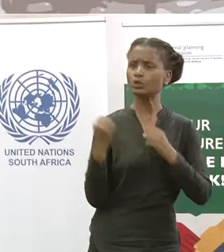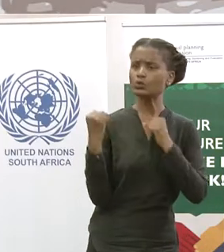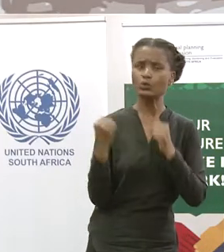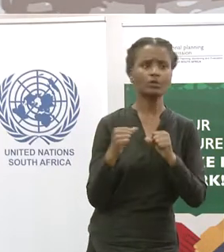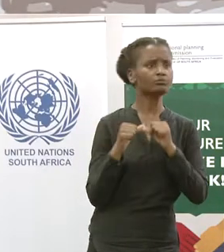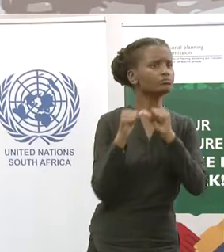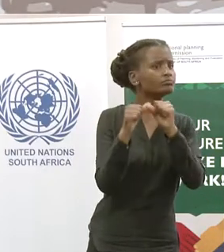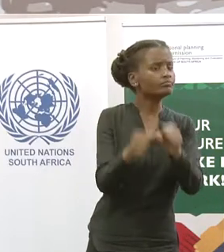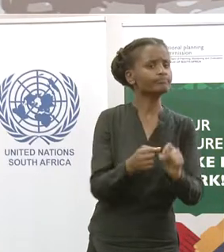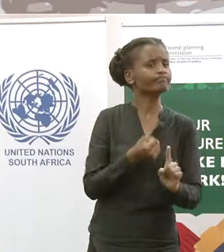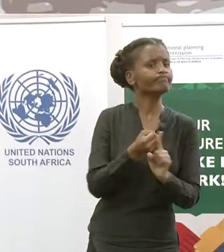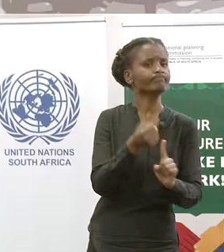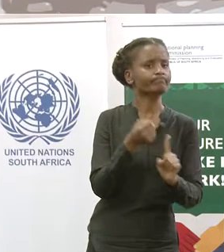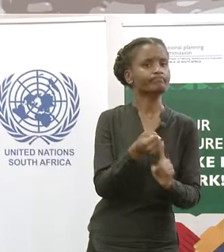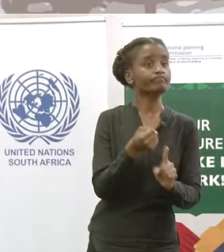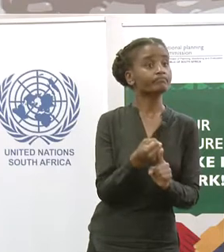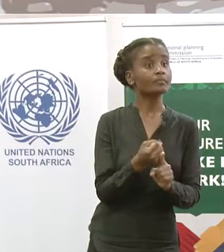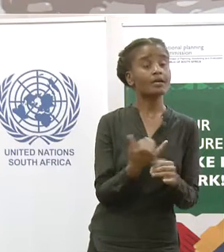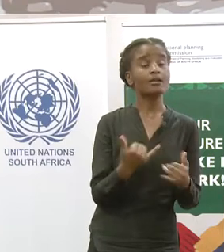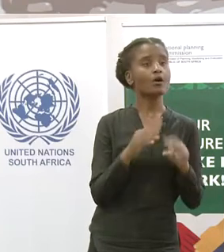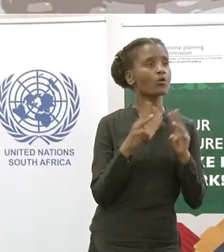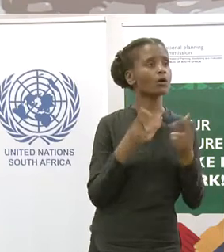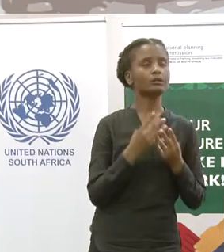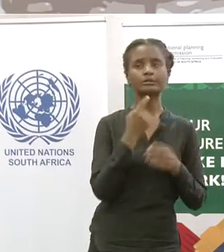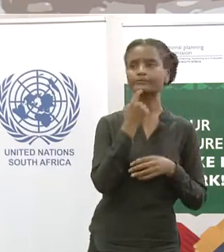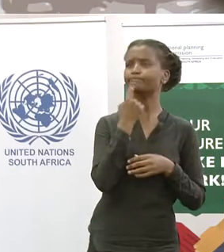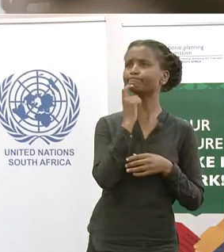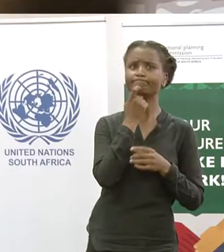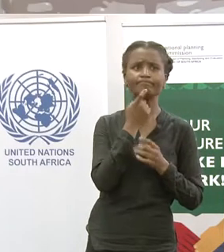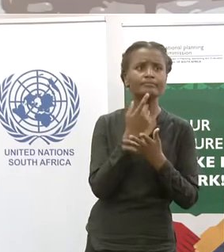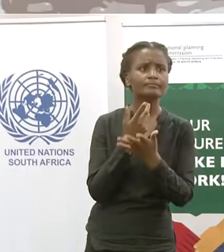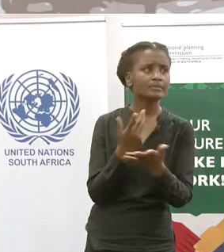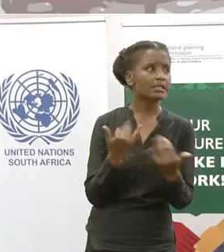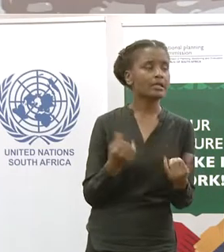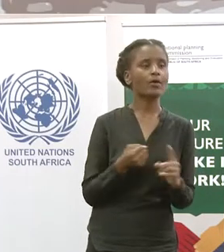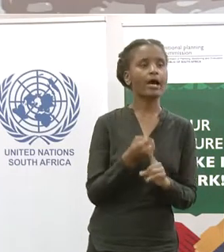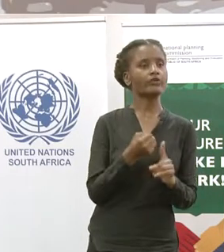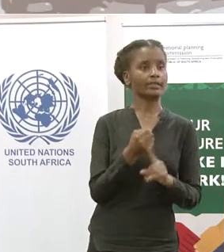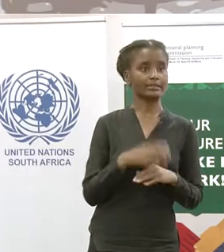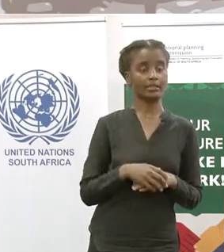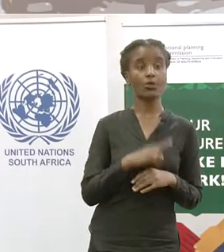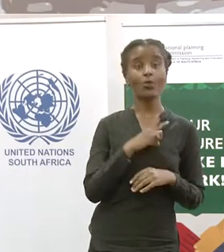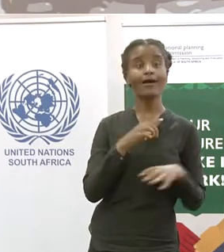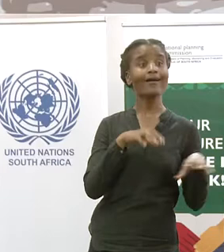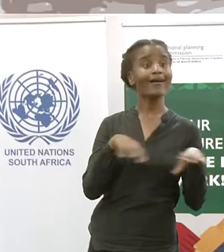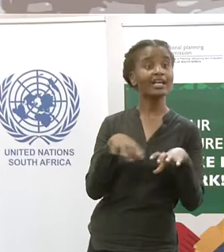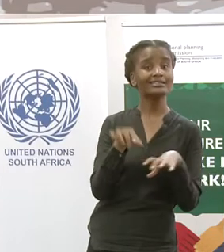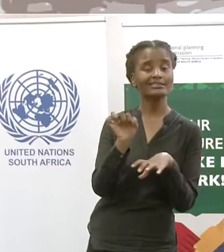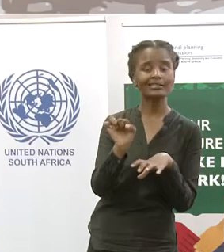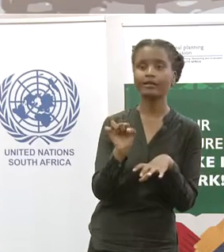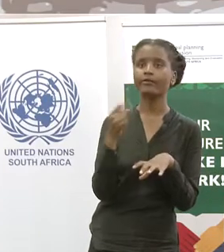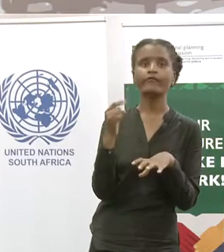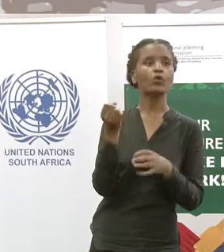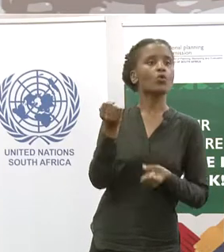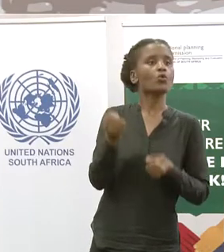the world miss such leadership. His advocacy, belief, thoughts, and actions for justice